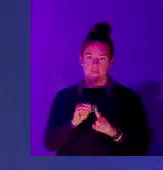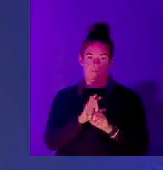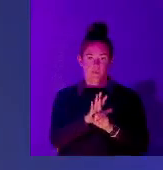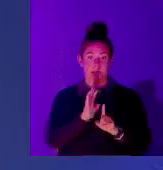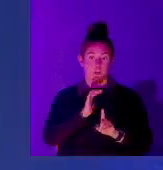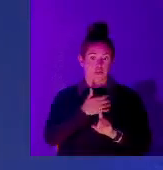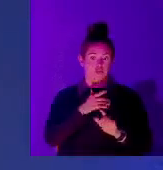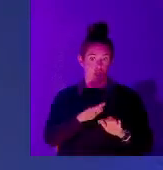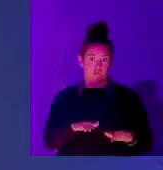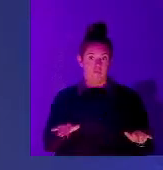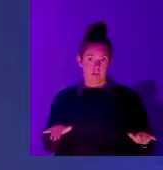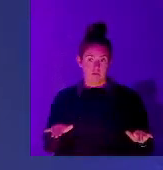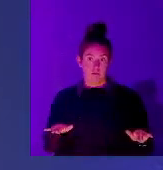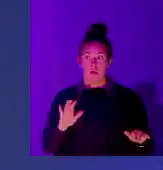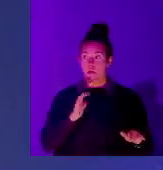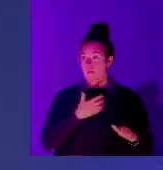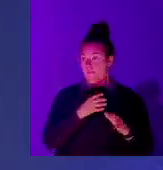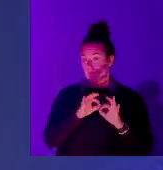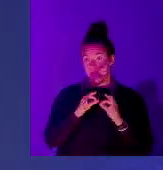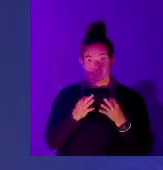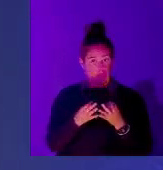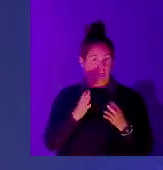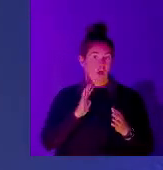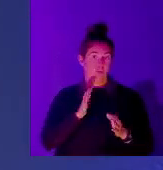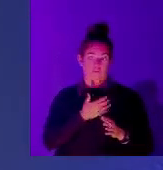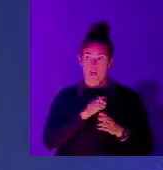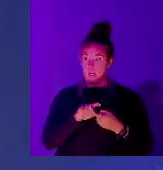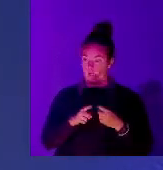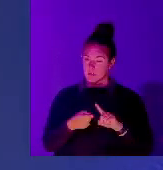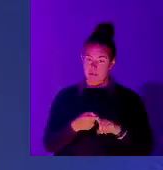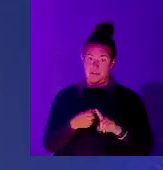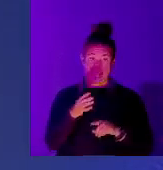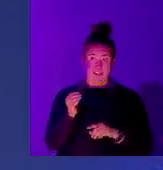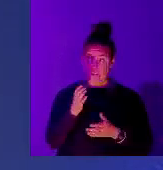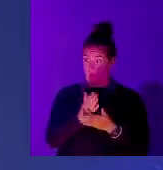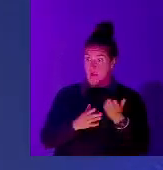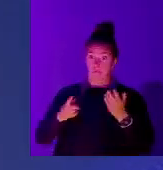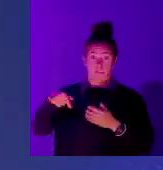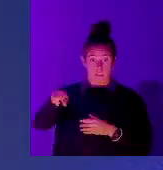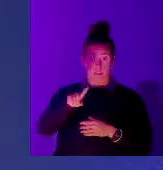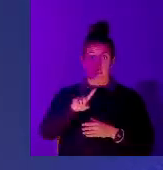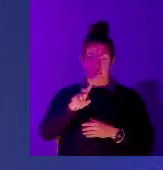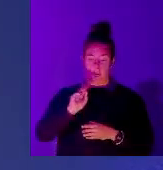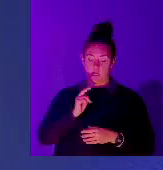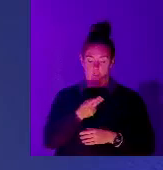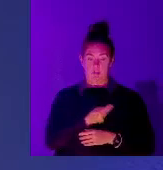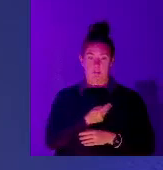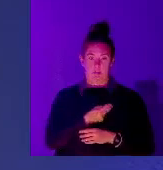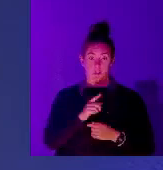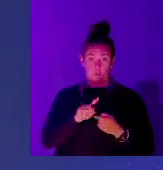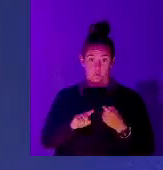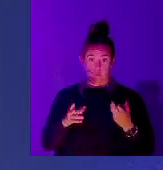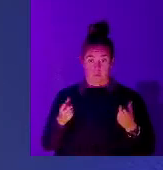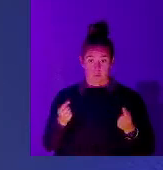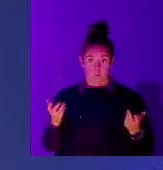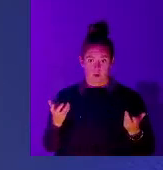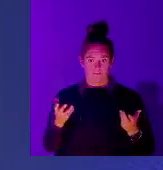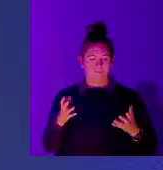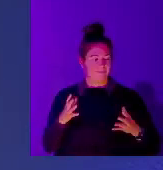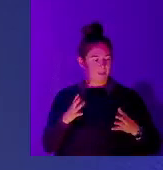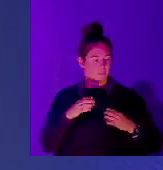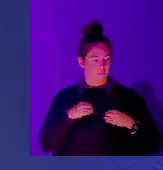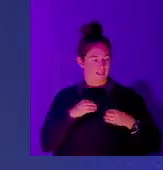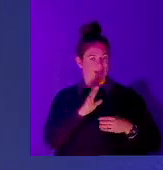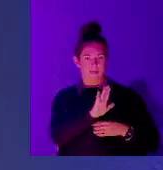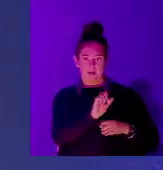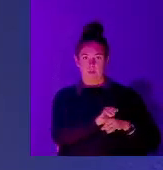our families, our friends, and some of us to embrace their practices.